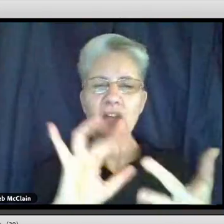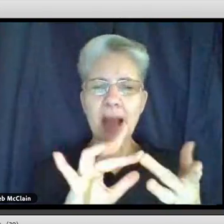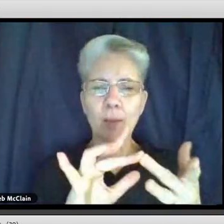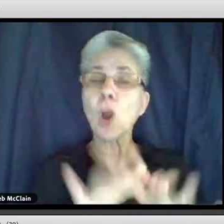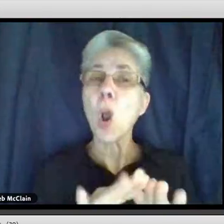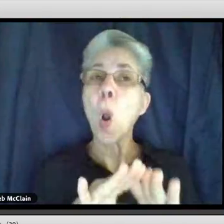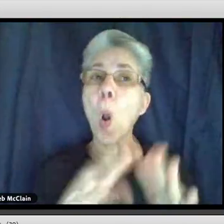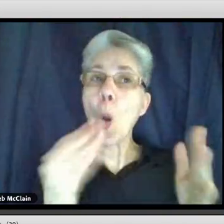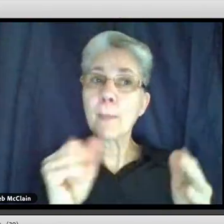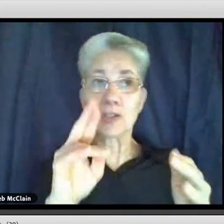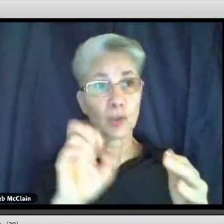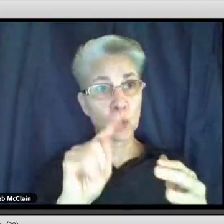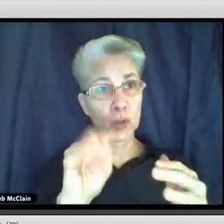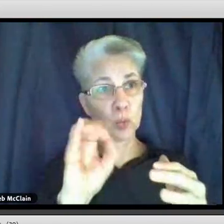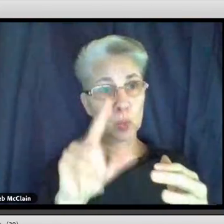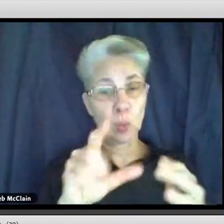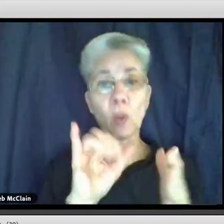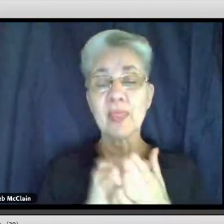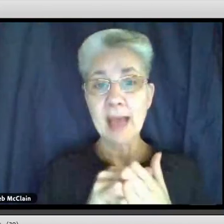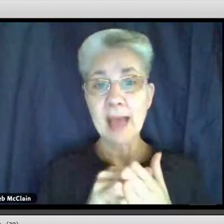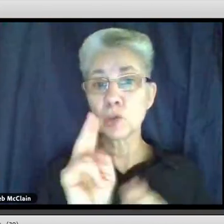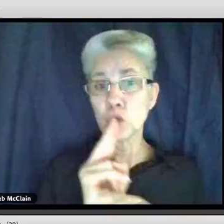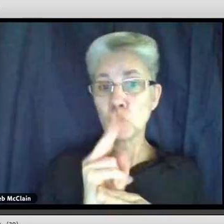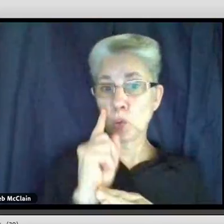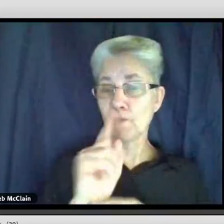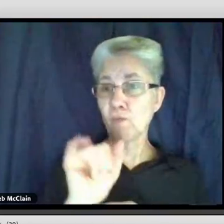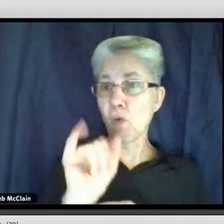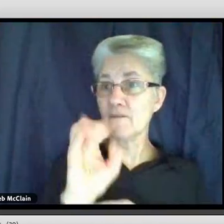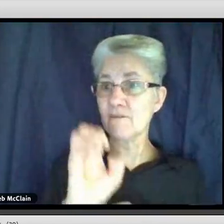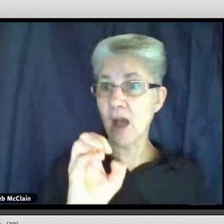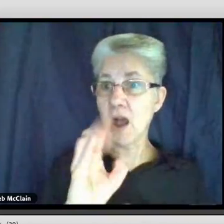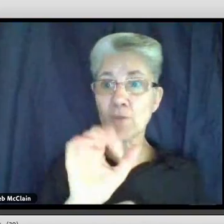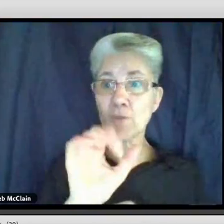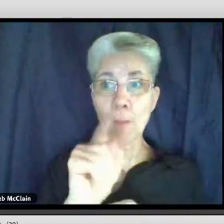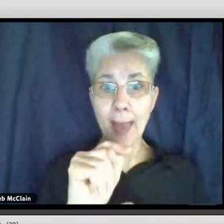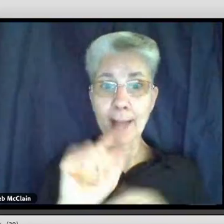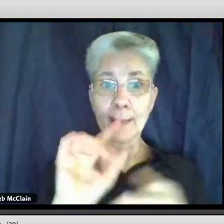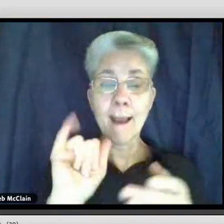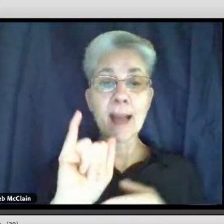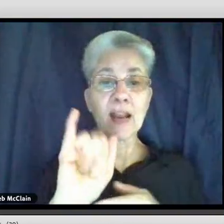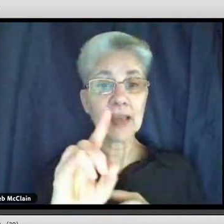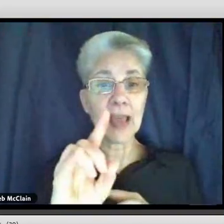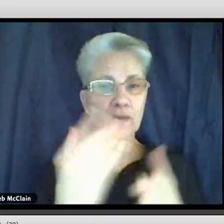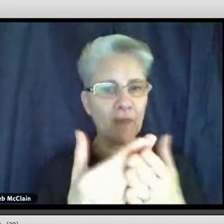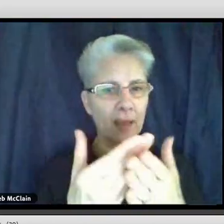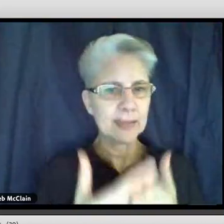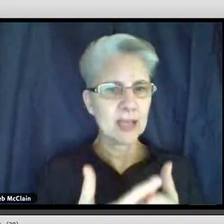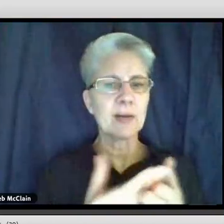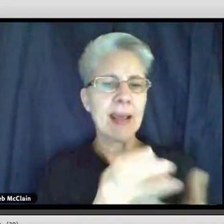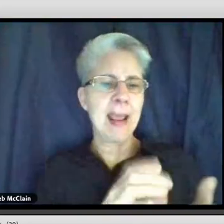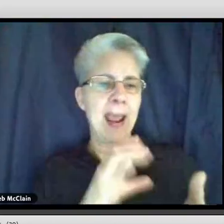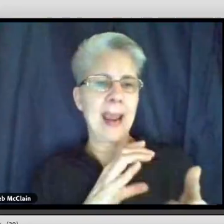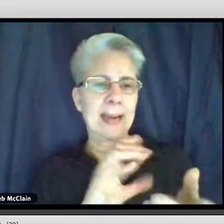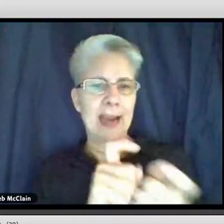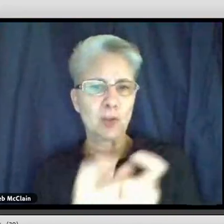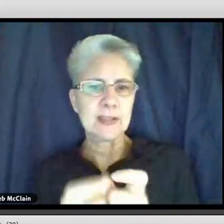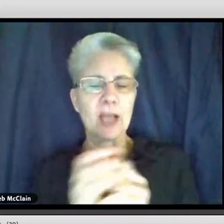source tool that is used for file format identification, validation, and